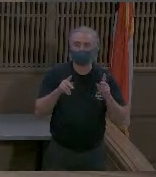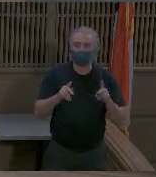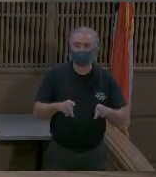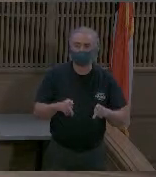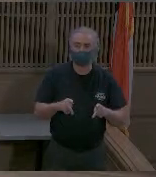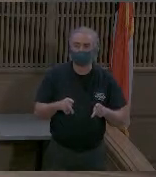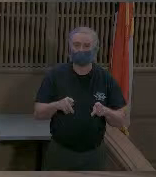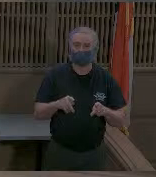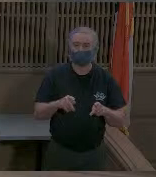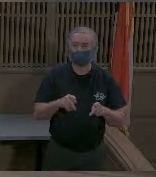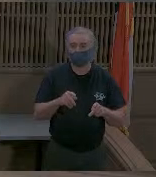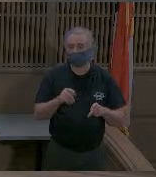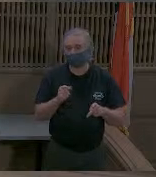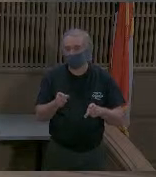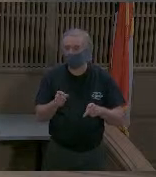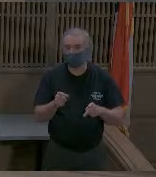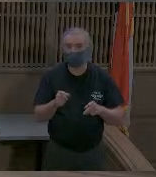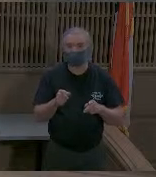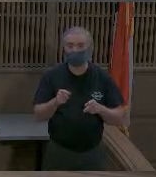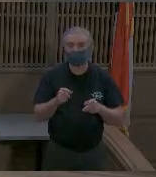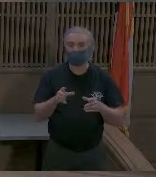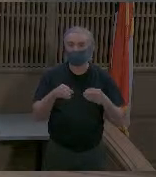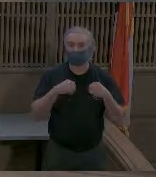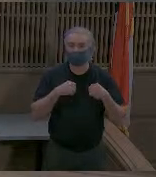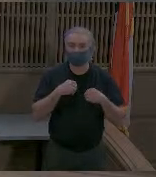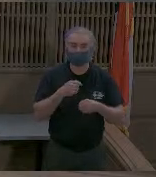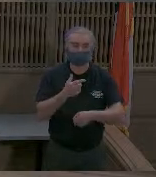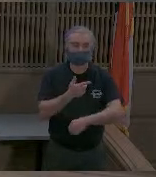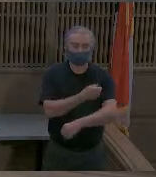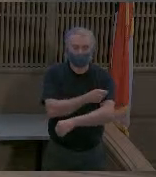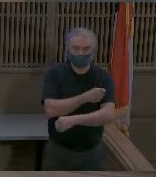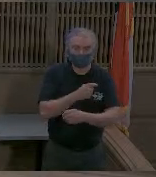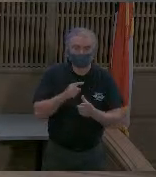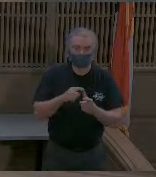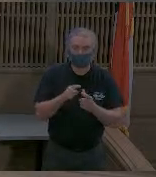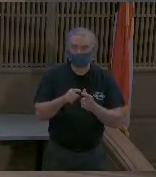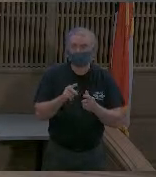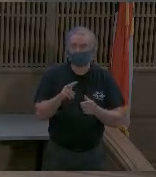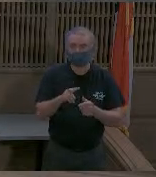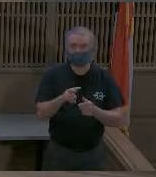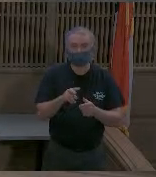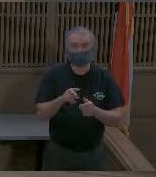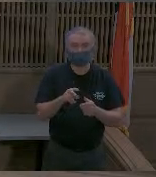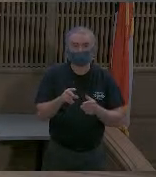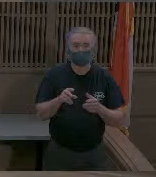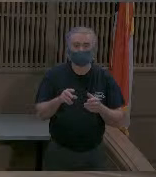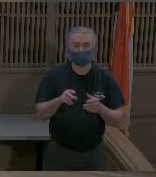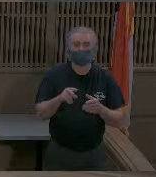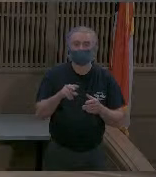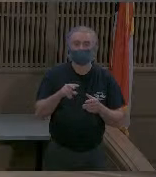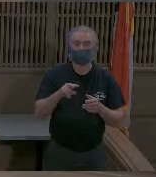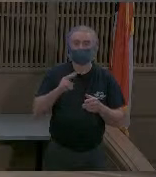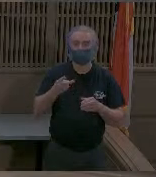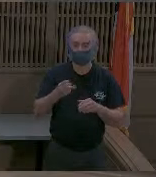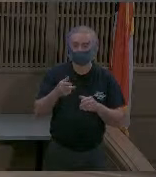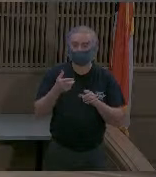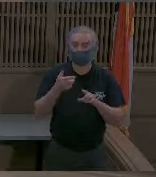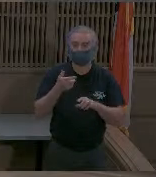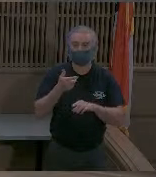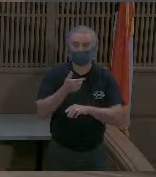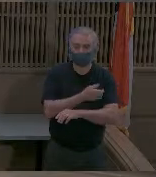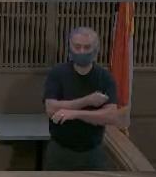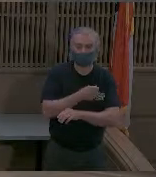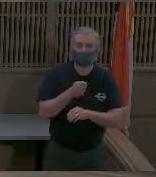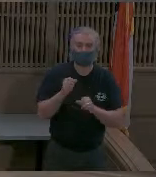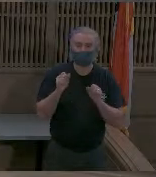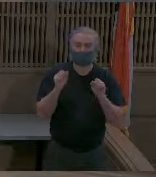day. It's okay if it happens to be a day or so early, or if it's up to 2 weeks late, but we will continue